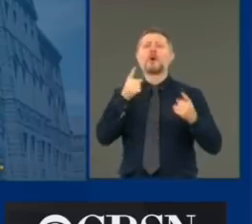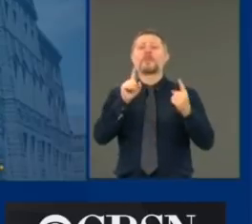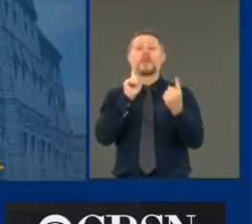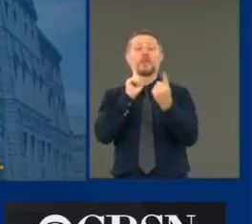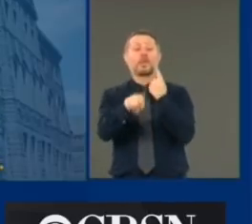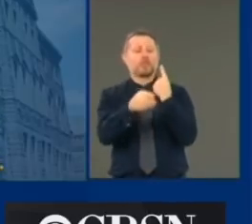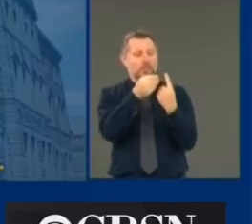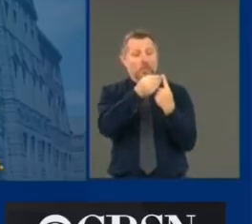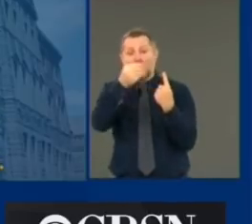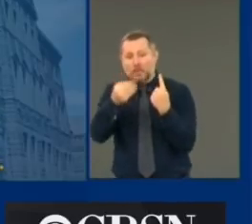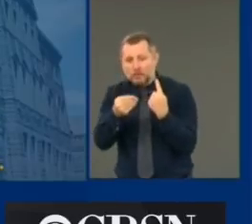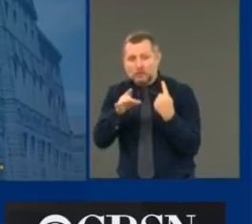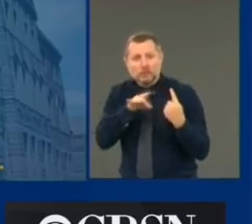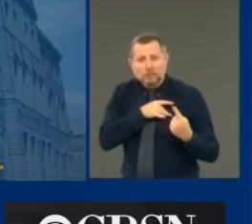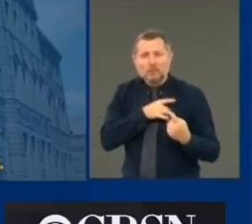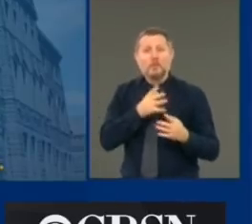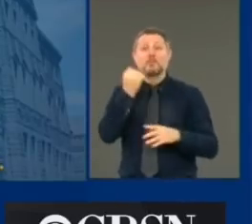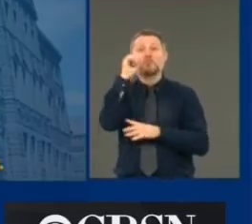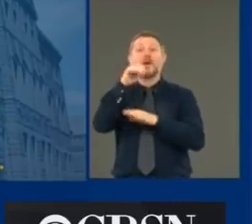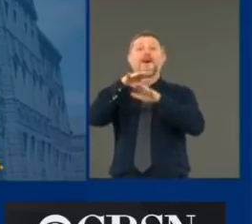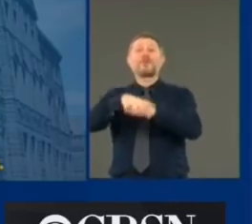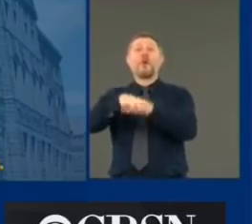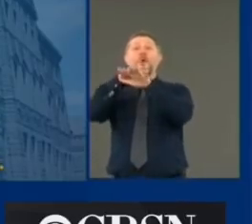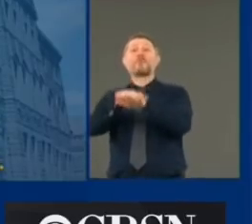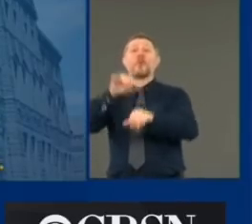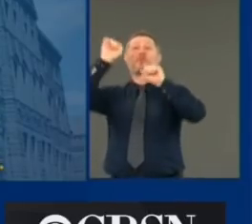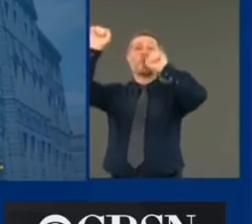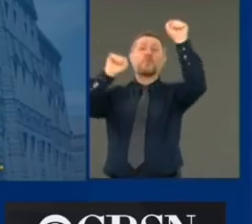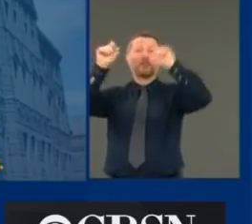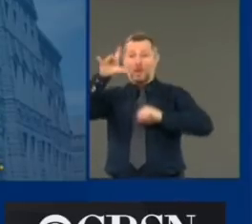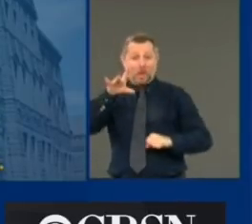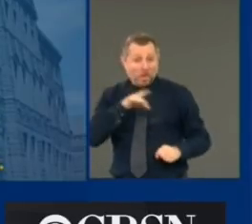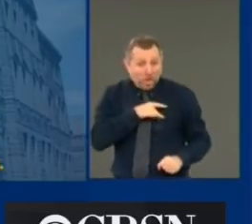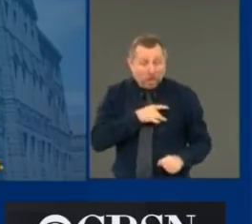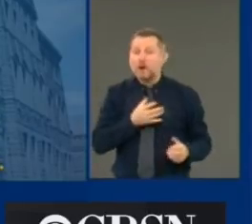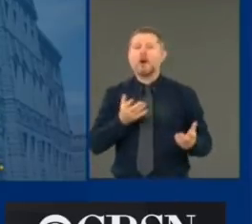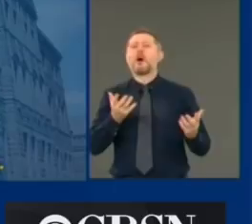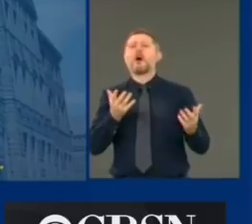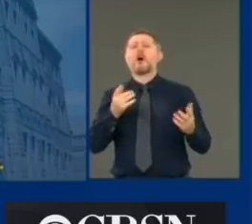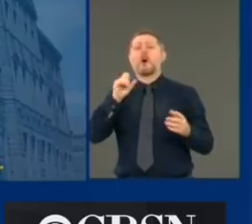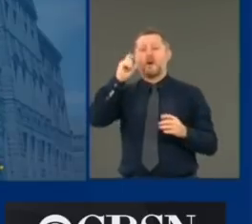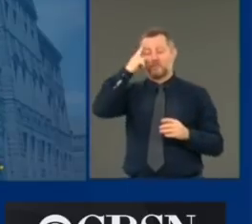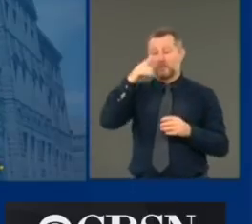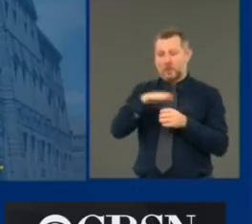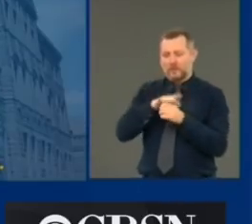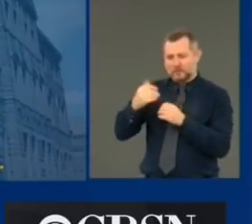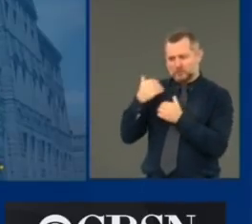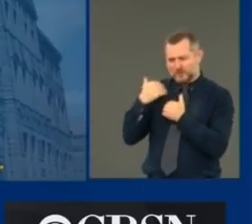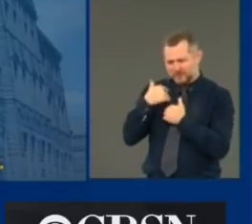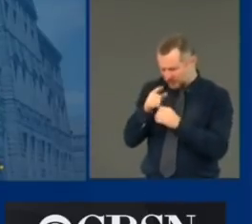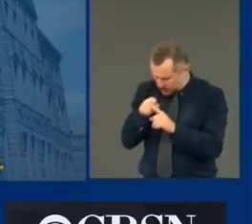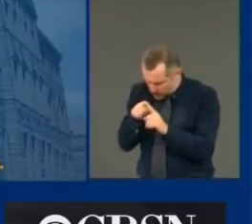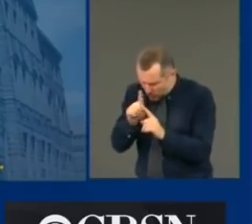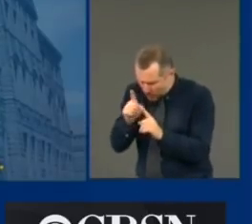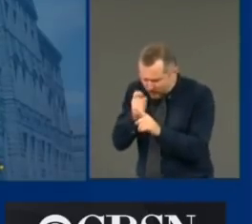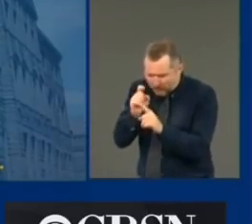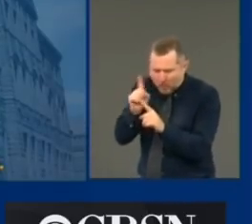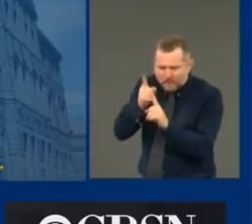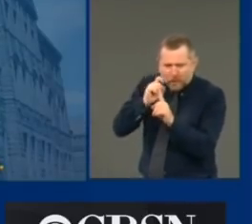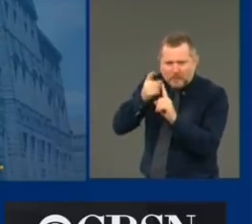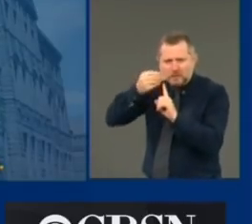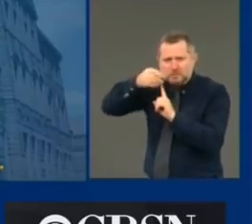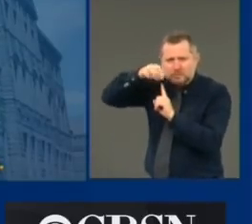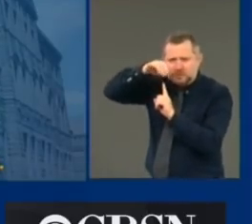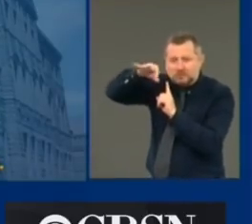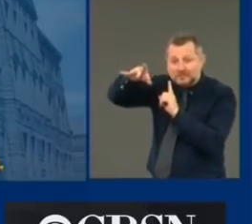they getting it at protests? That's the function for the local government. And when you see a cluster